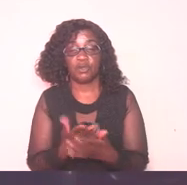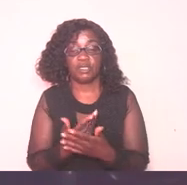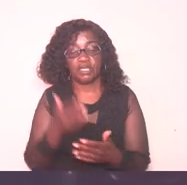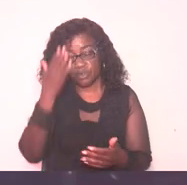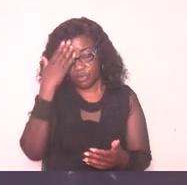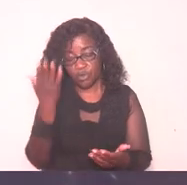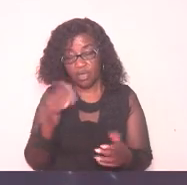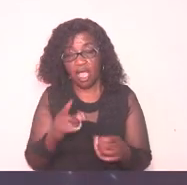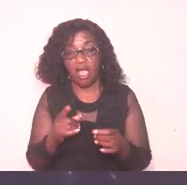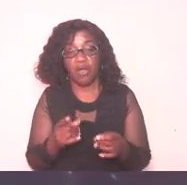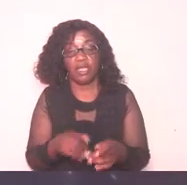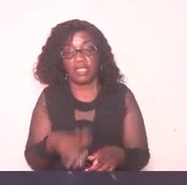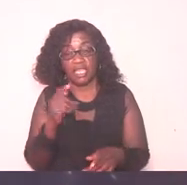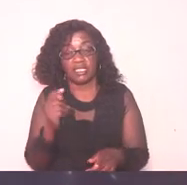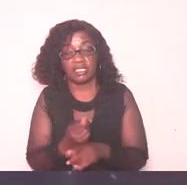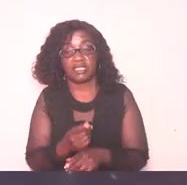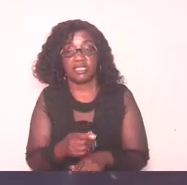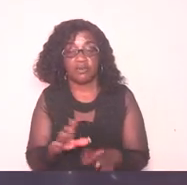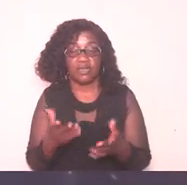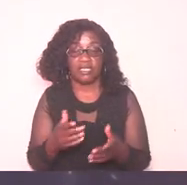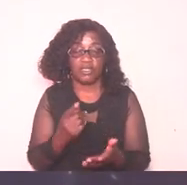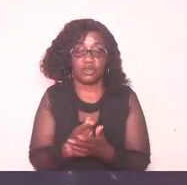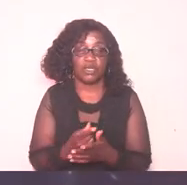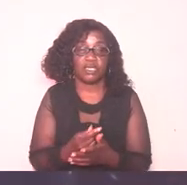it. And what we're saying is that's exactly what we want.